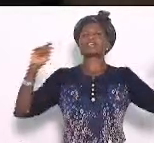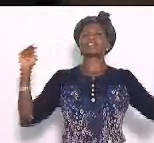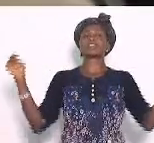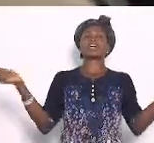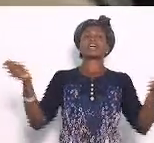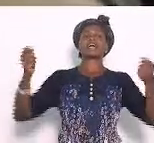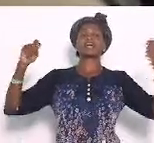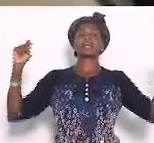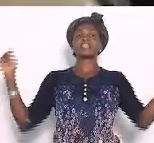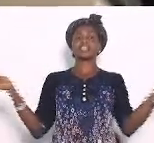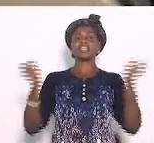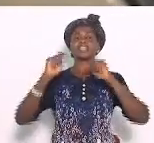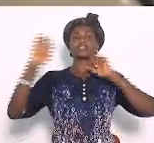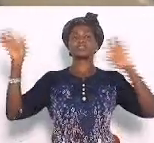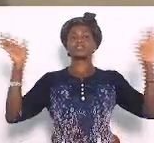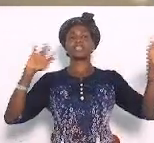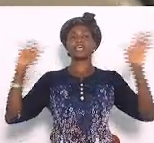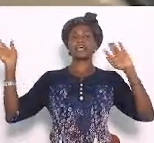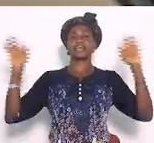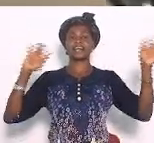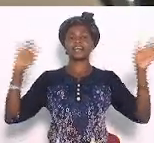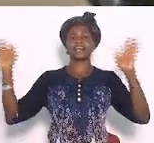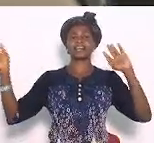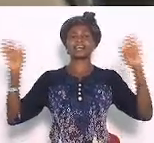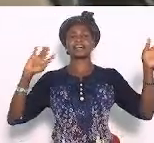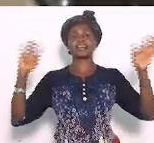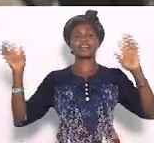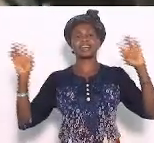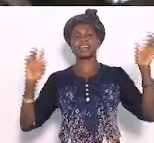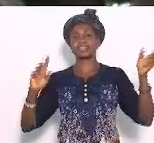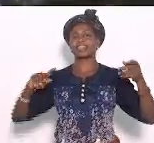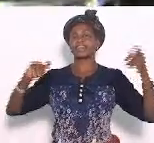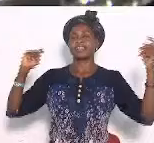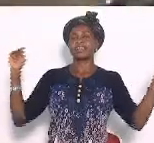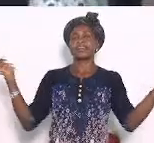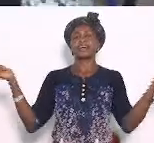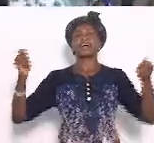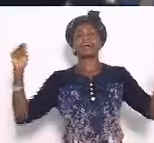allelujah haleluya heluya